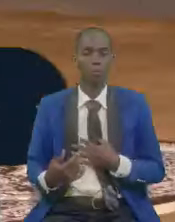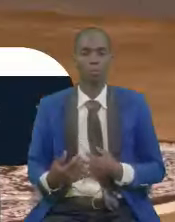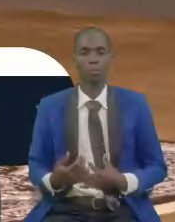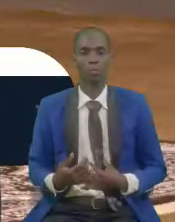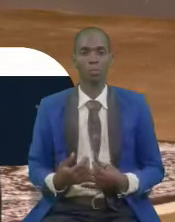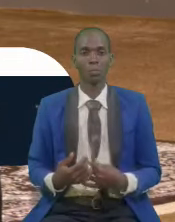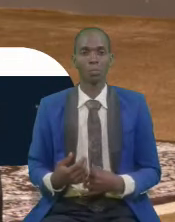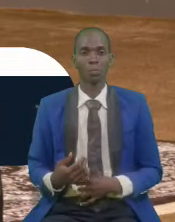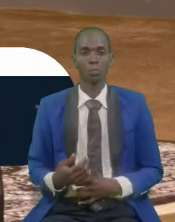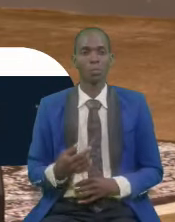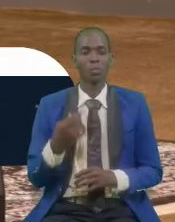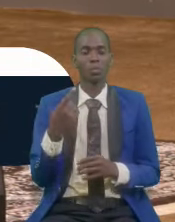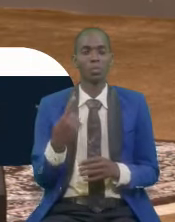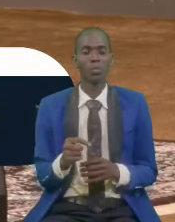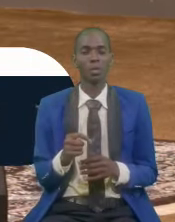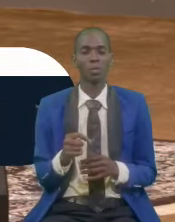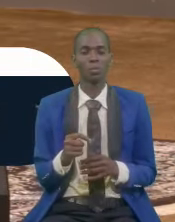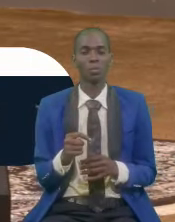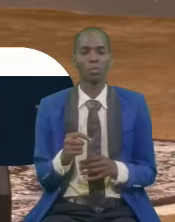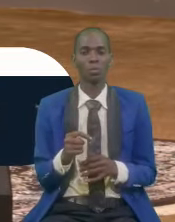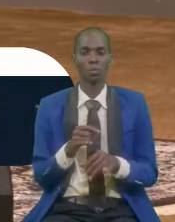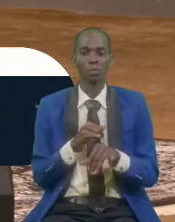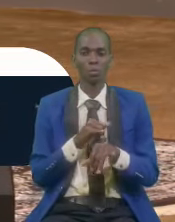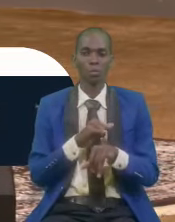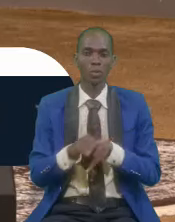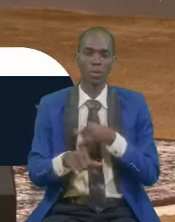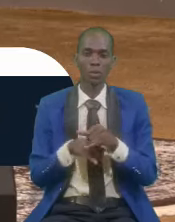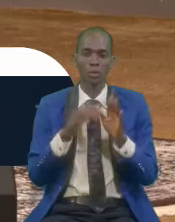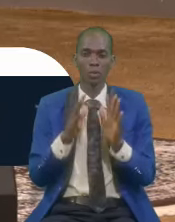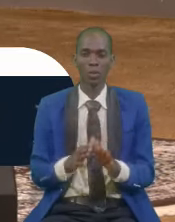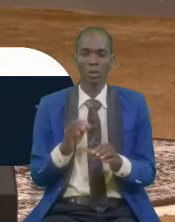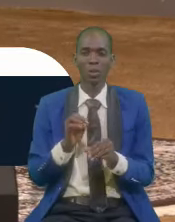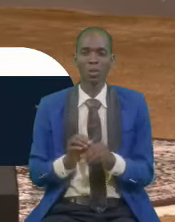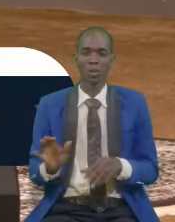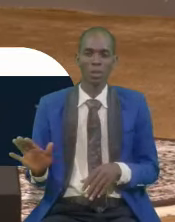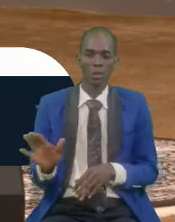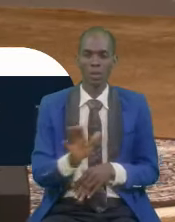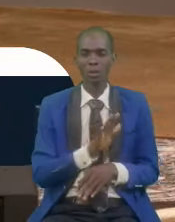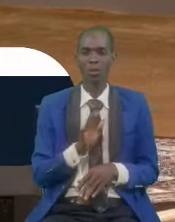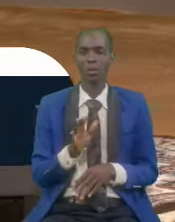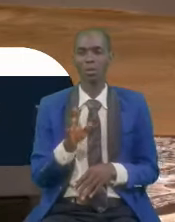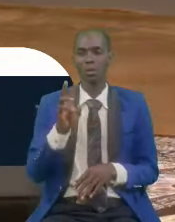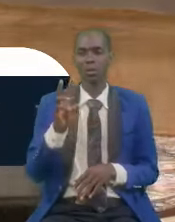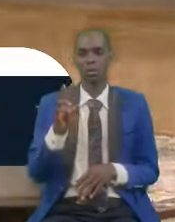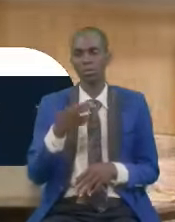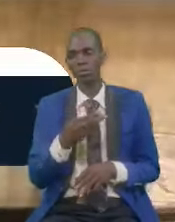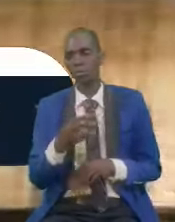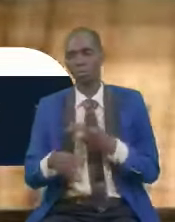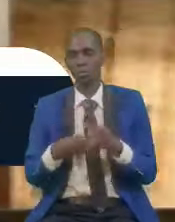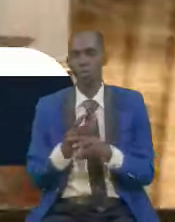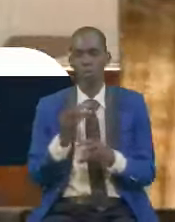two, the deceivers in their waywardness without